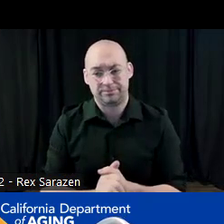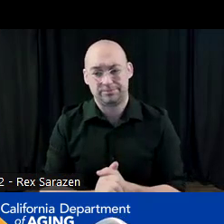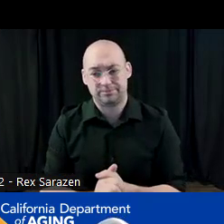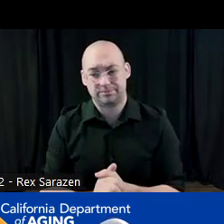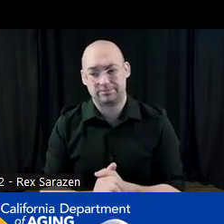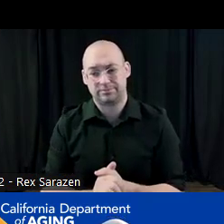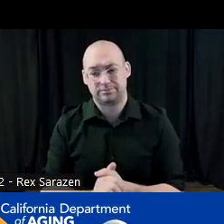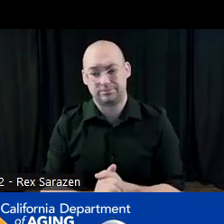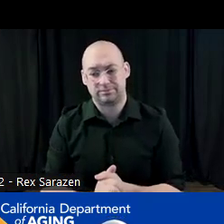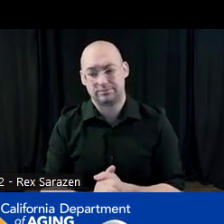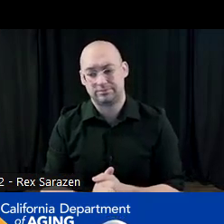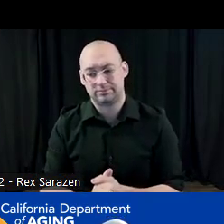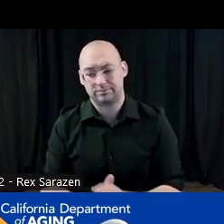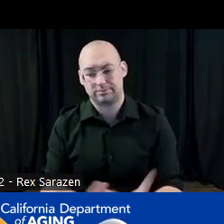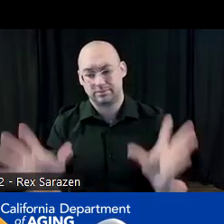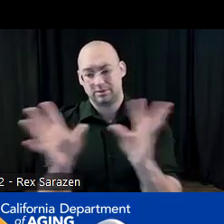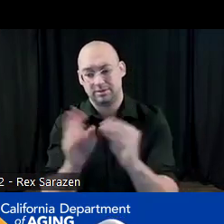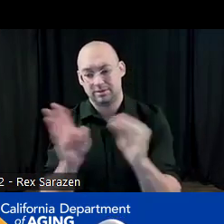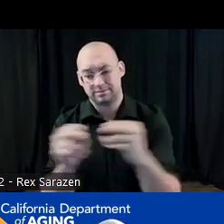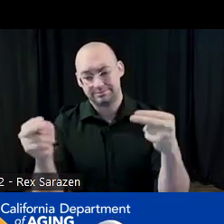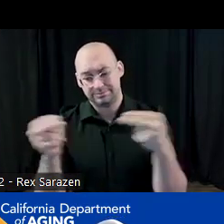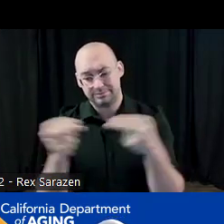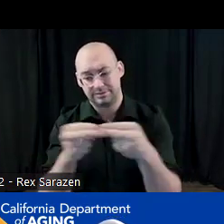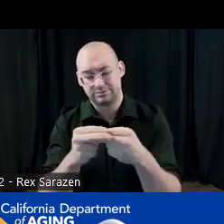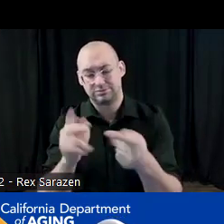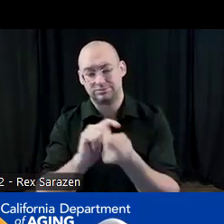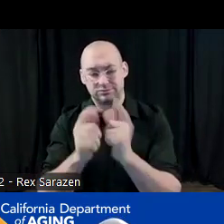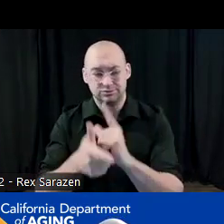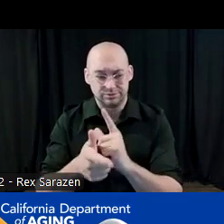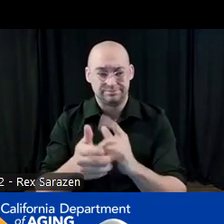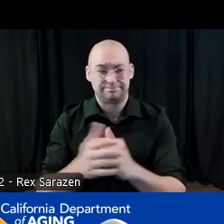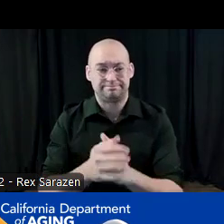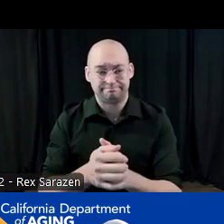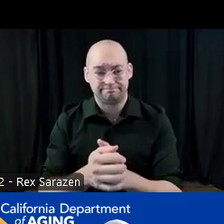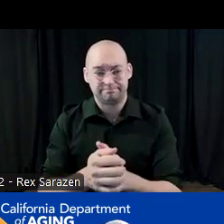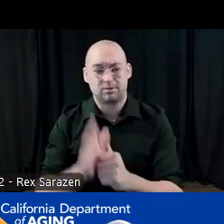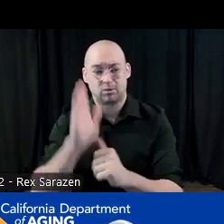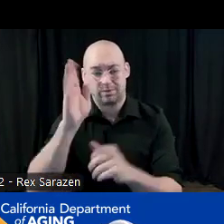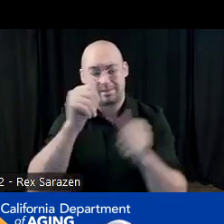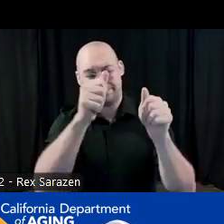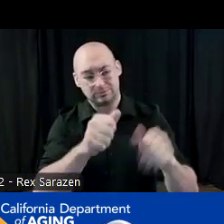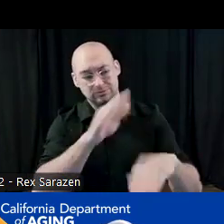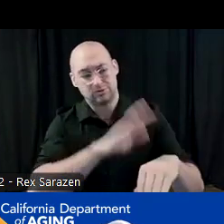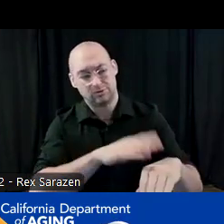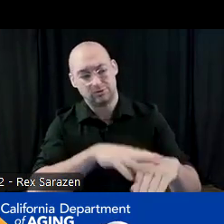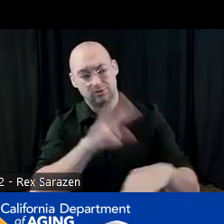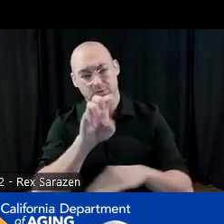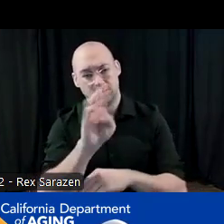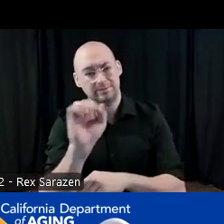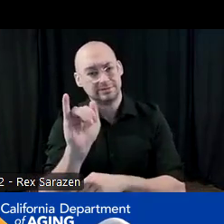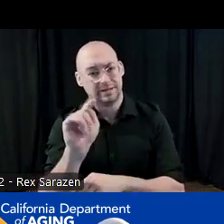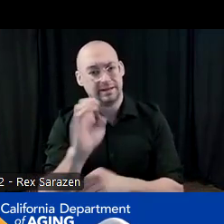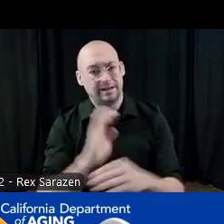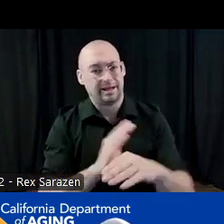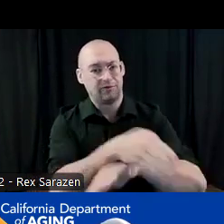The meeting slides, transcripts, and recording will be posted to the CalHHS webpage following this meeting.